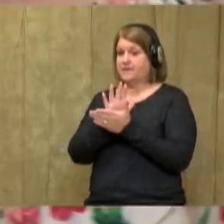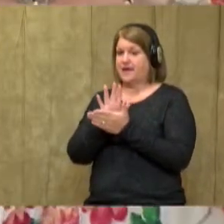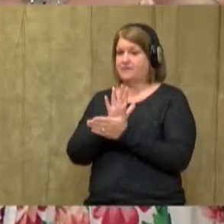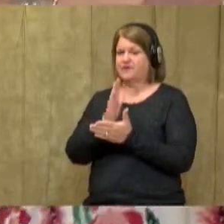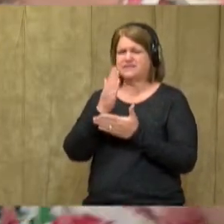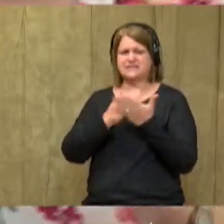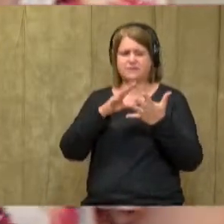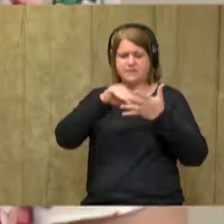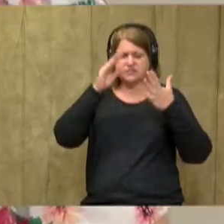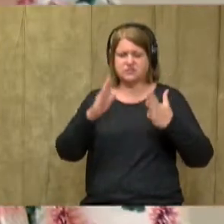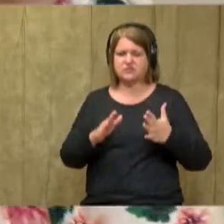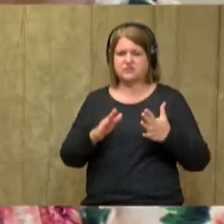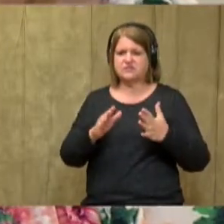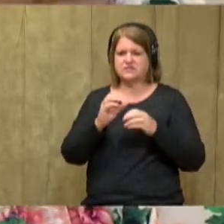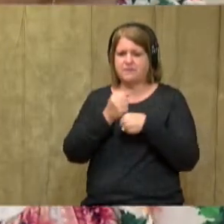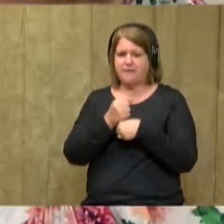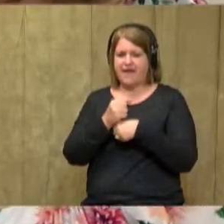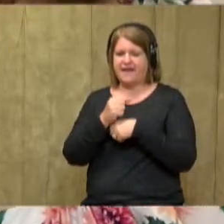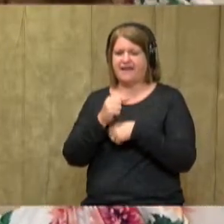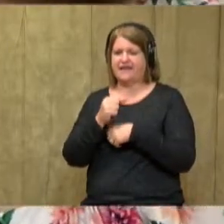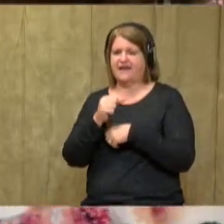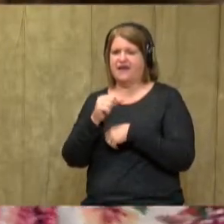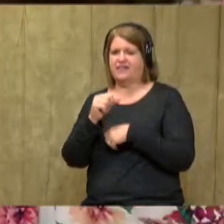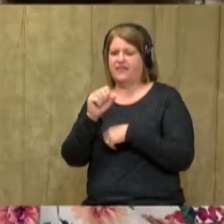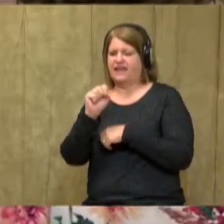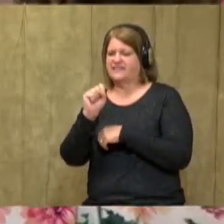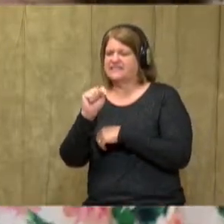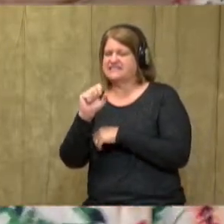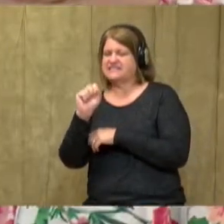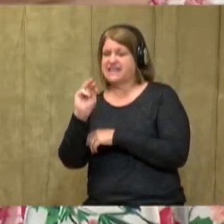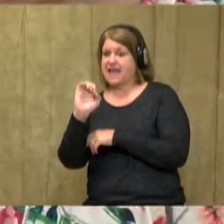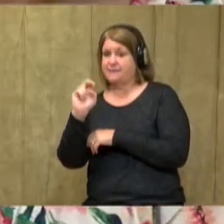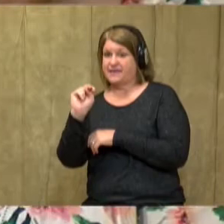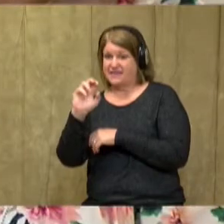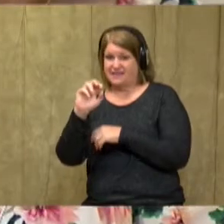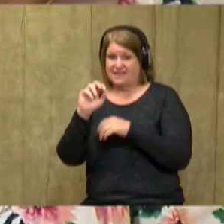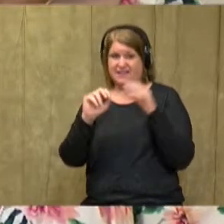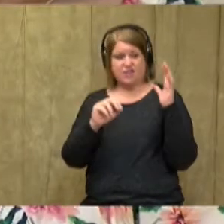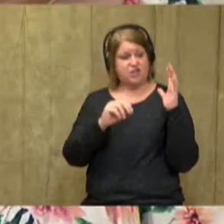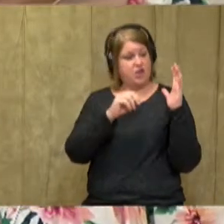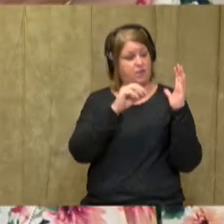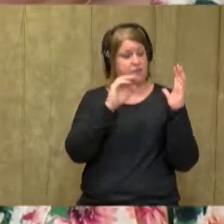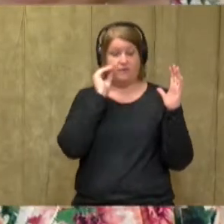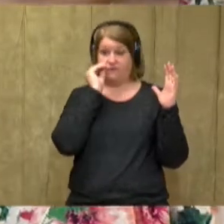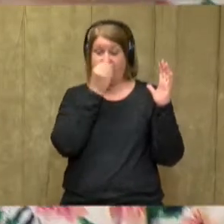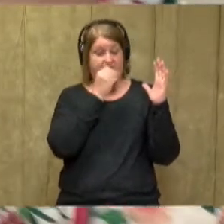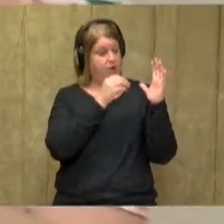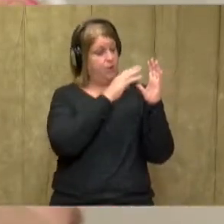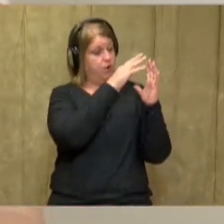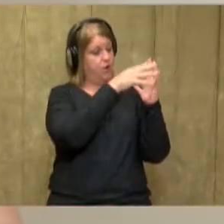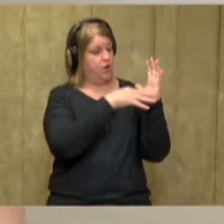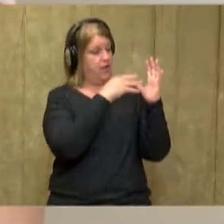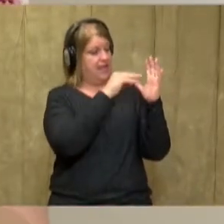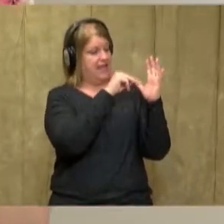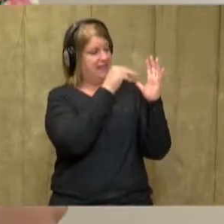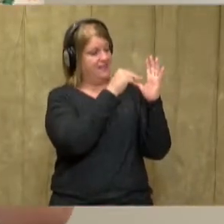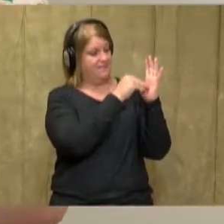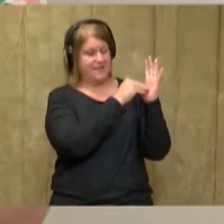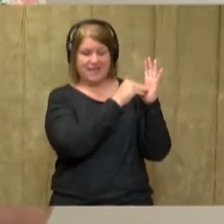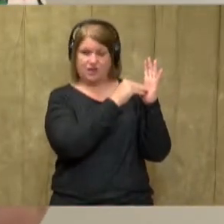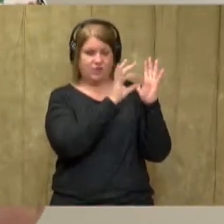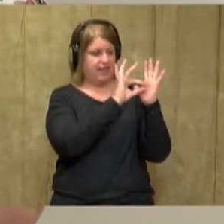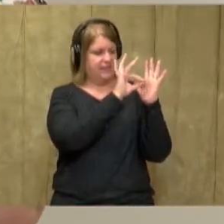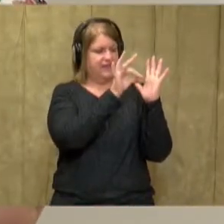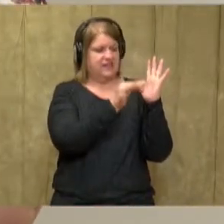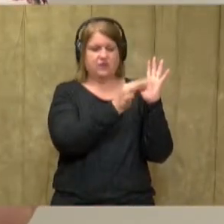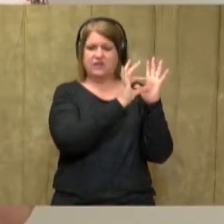little filaments and anthers or stamen in the middle. So let's see what color. What about blue? you can make